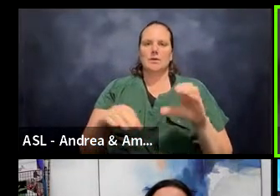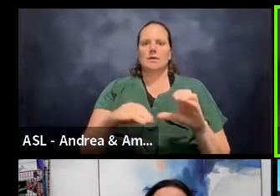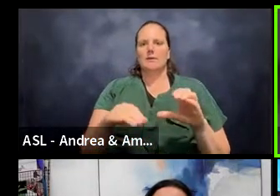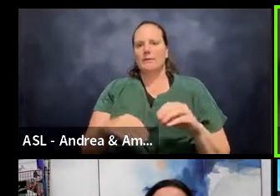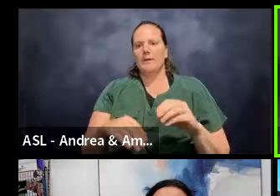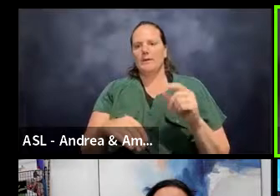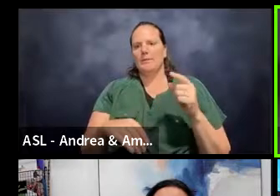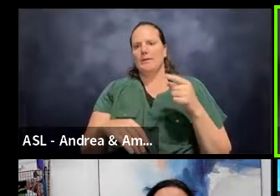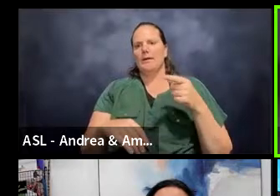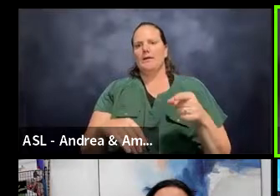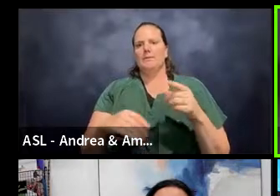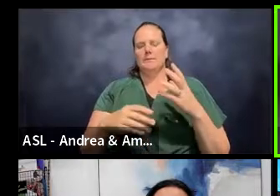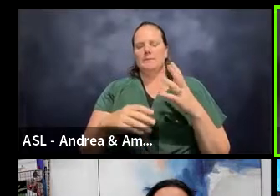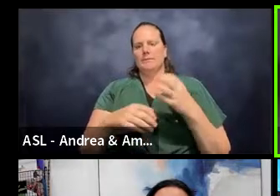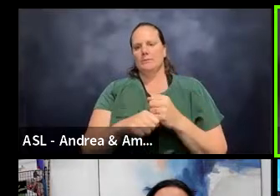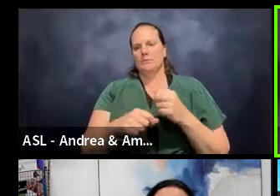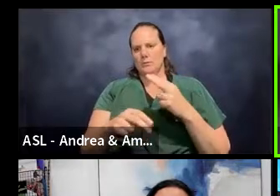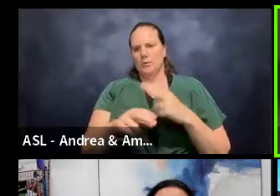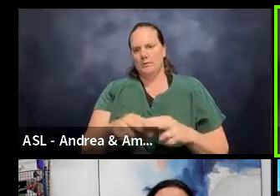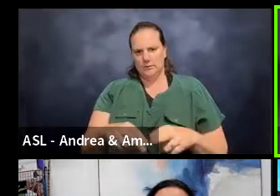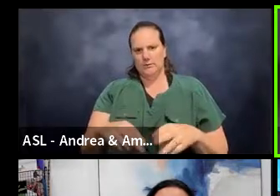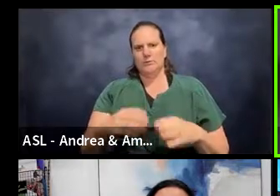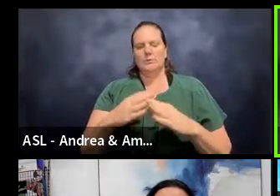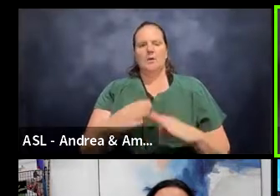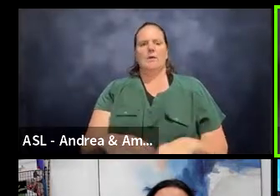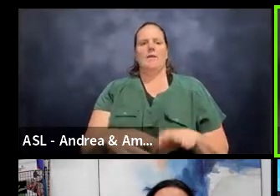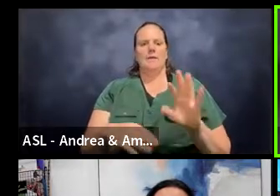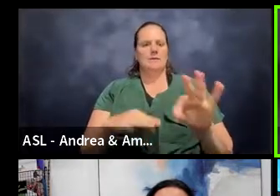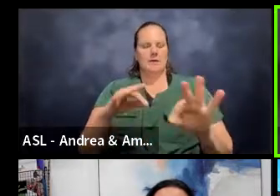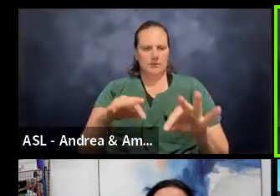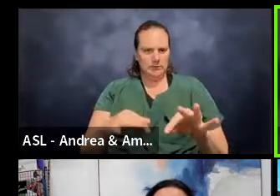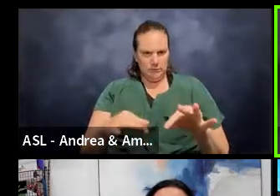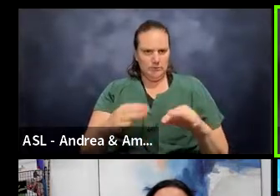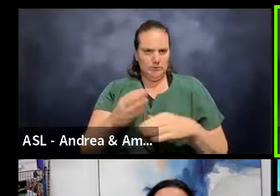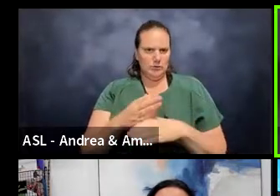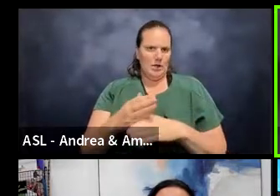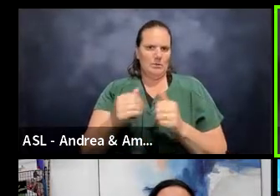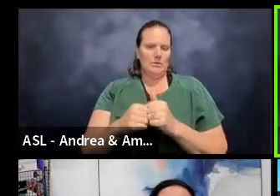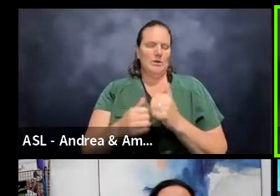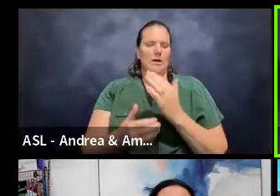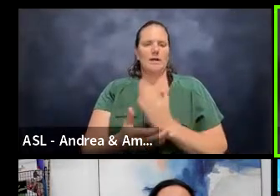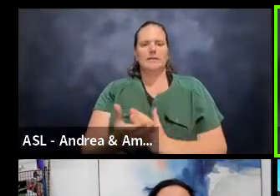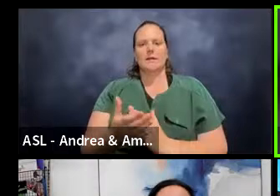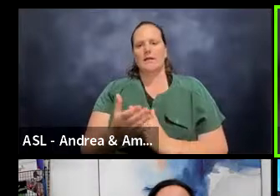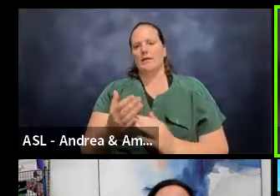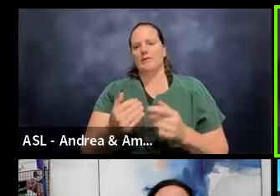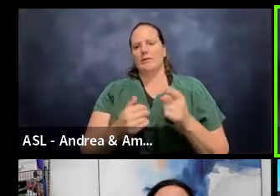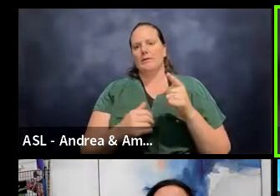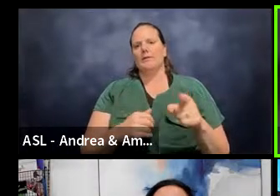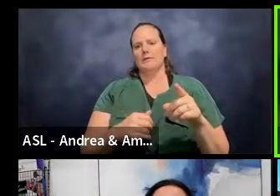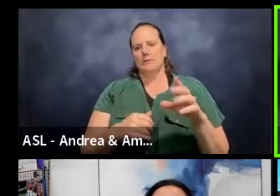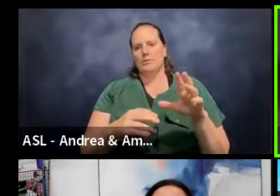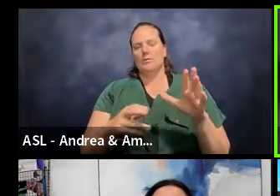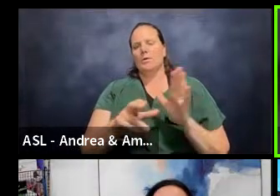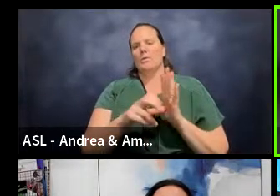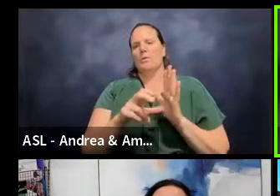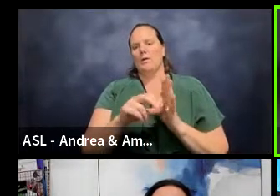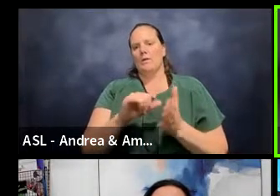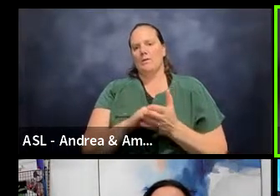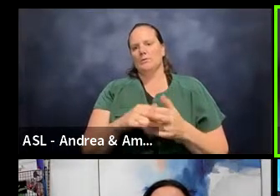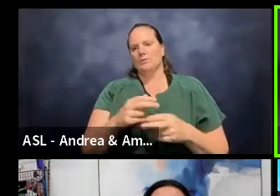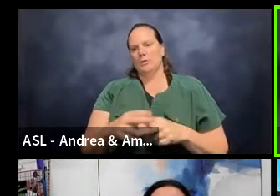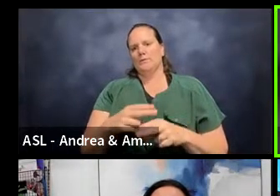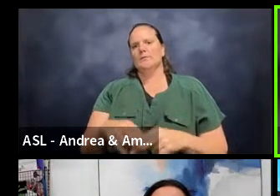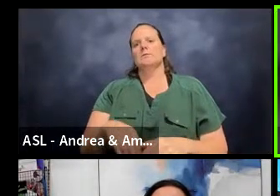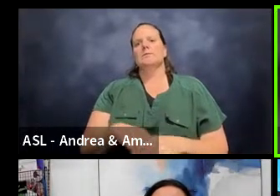to kind of break down the findings and share with you some of the key findings. we will record those briefings. So if you aren't